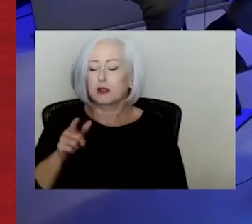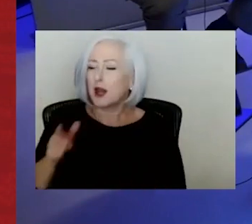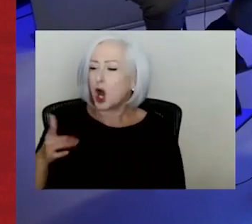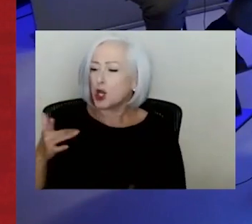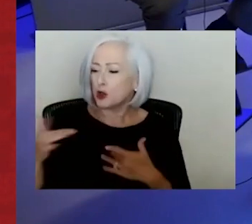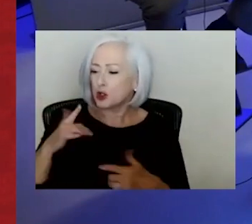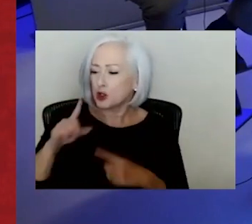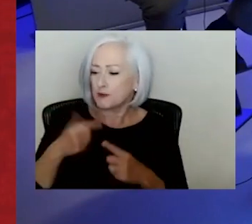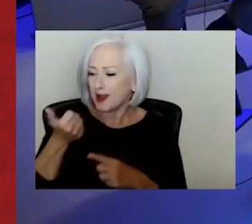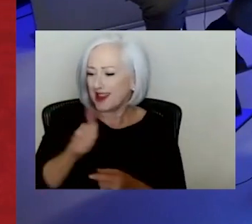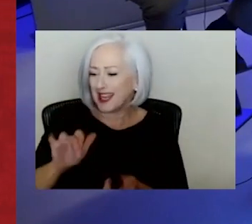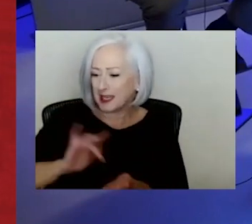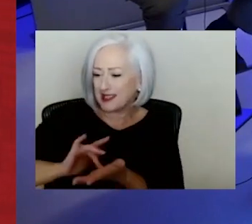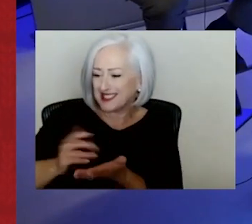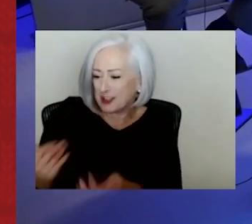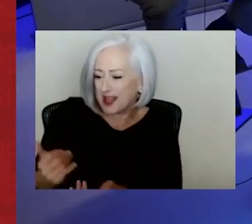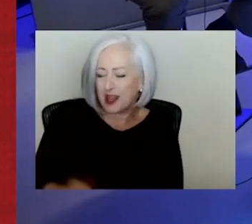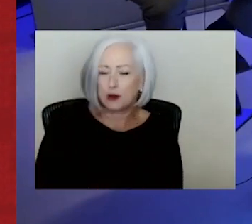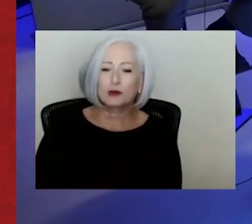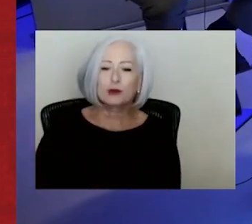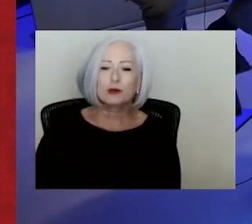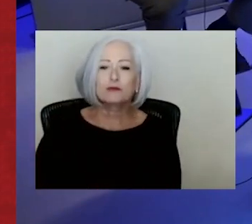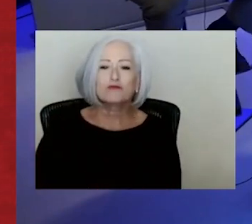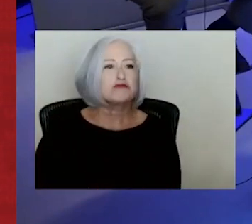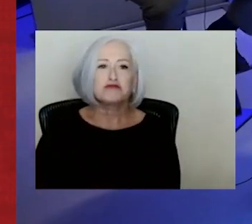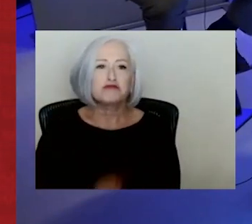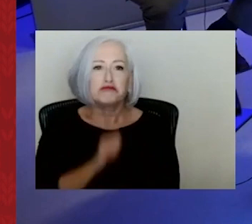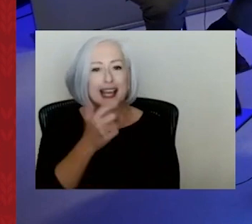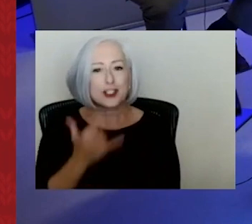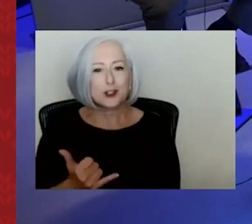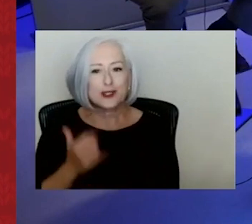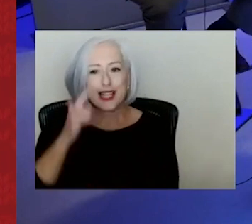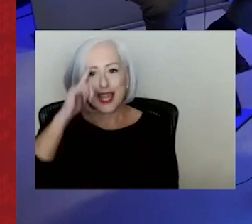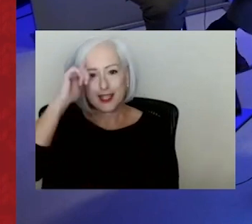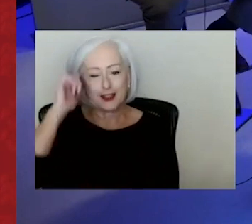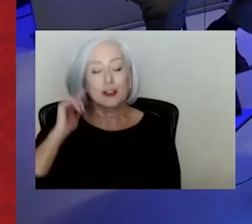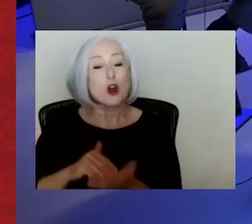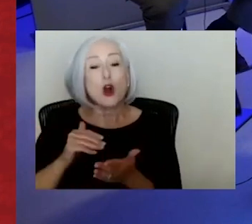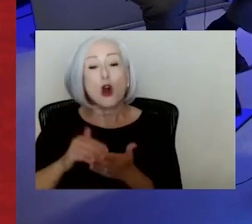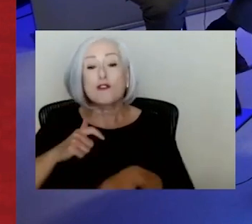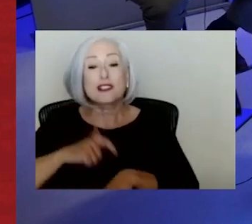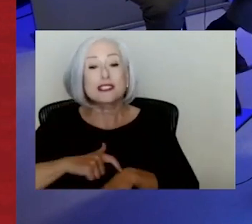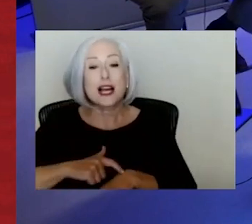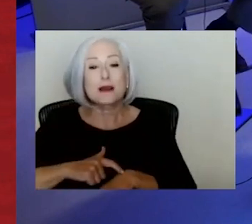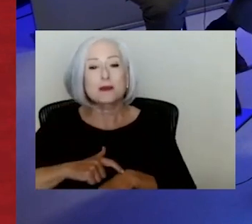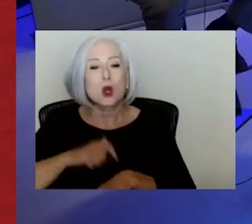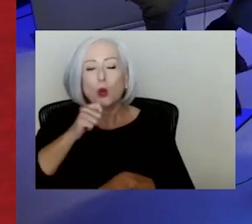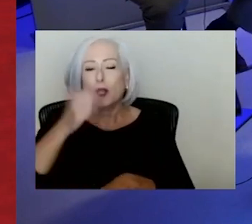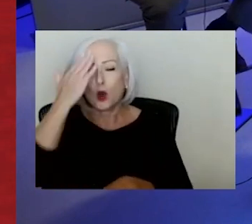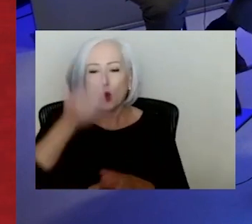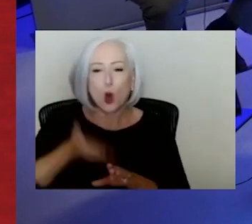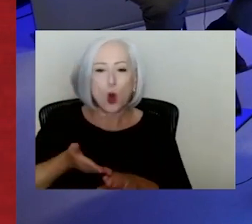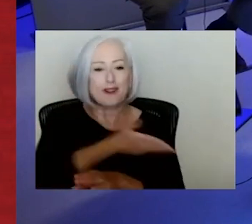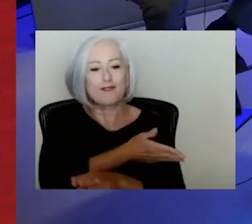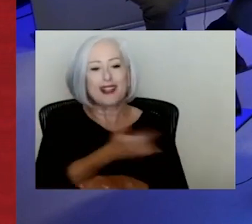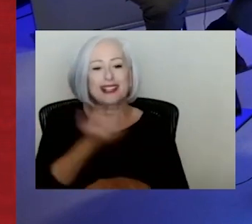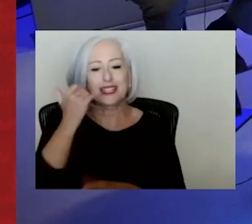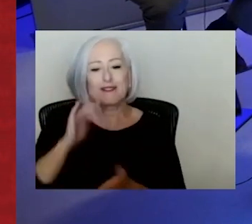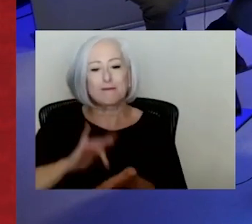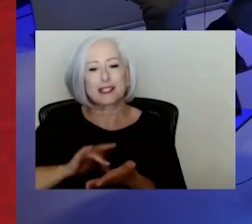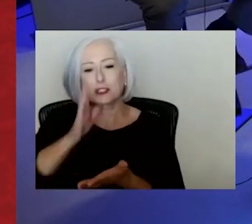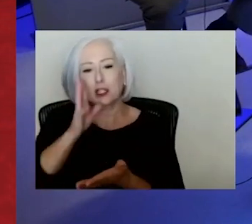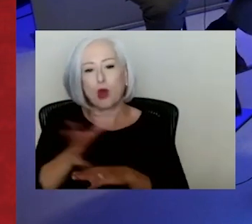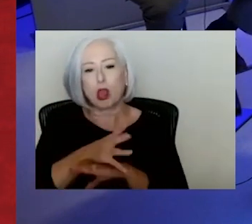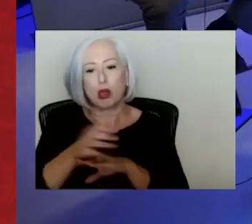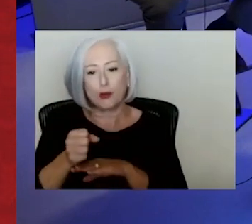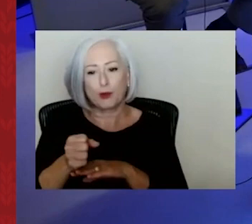concerned about? Not today. Unfortunately, we oftentimes don't have much heads up when these drug shortages are going to come. We know that there are